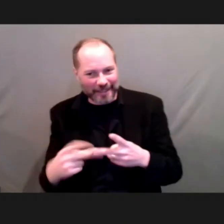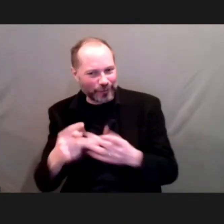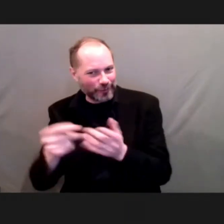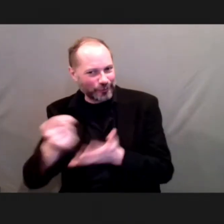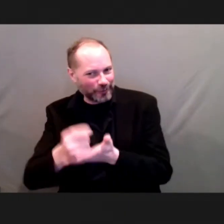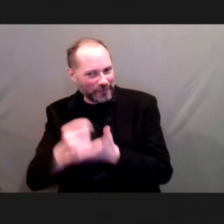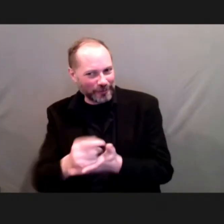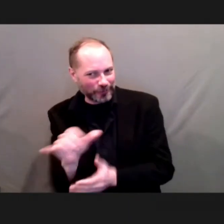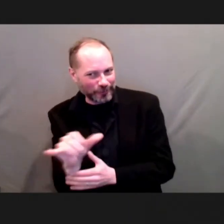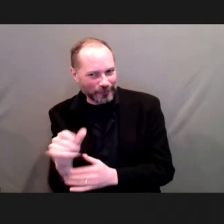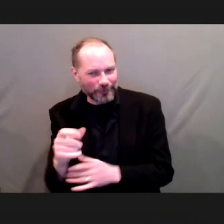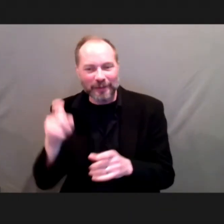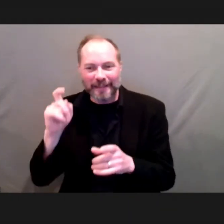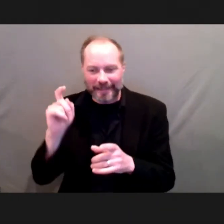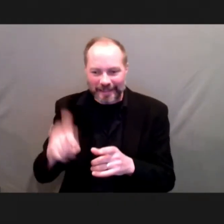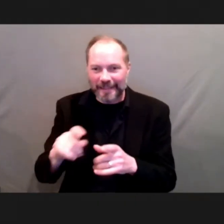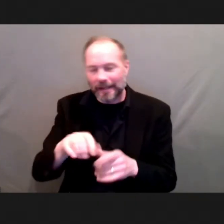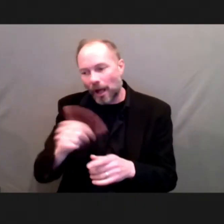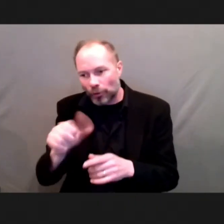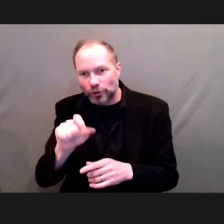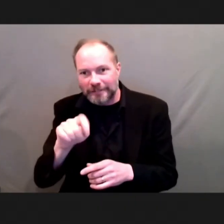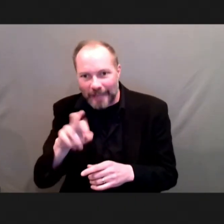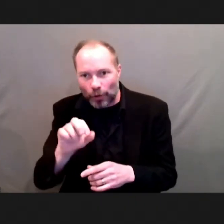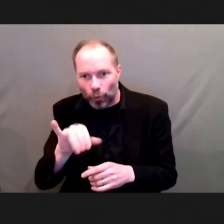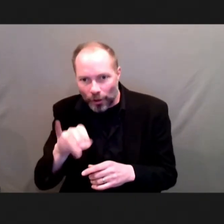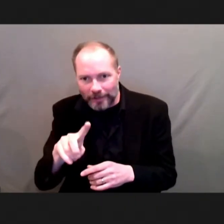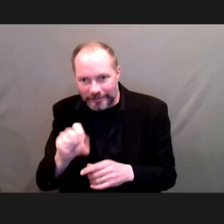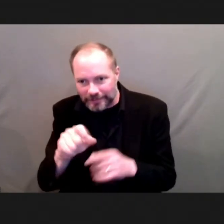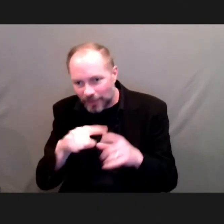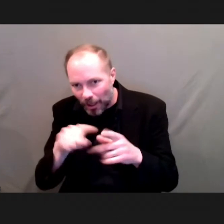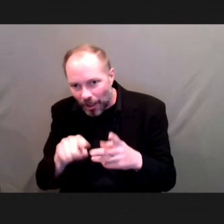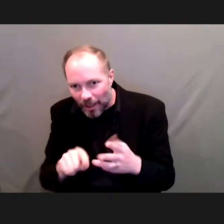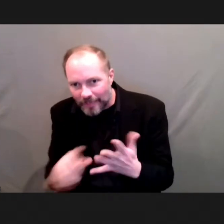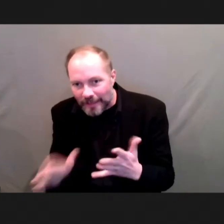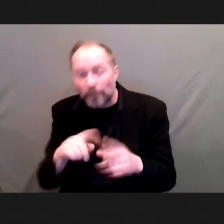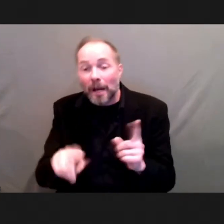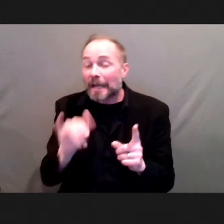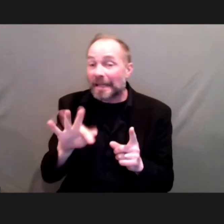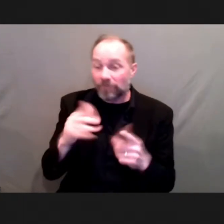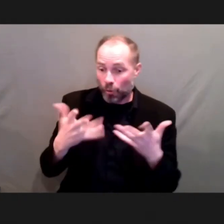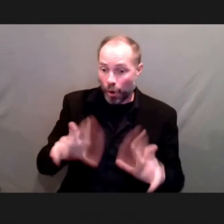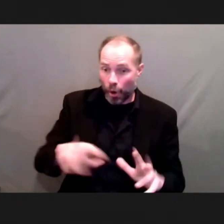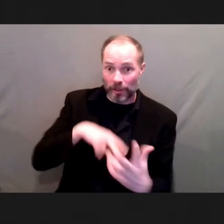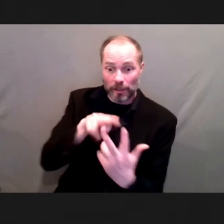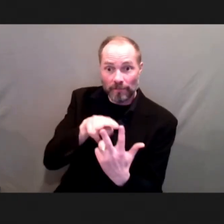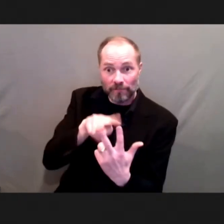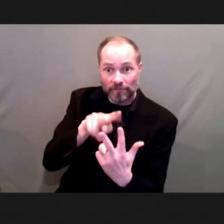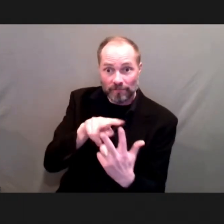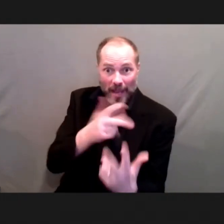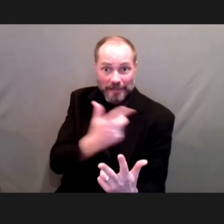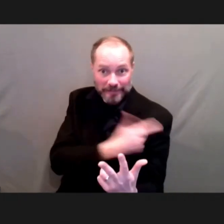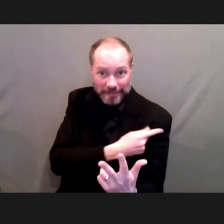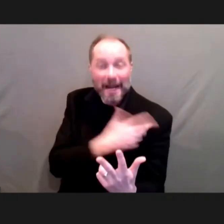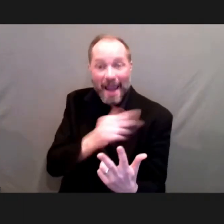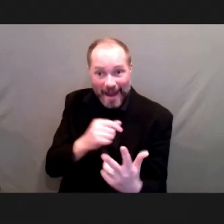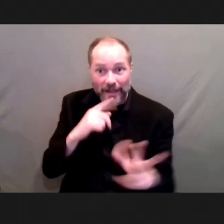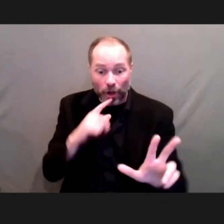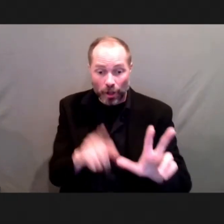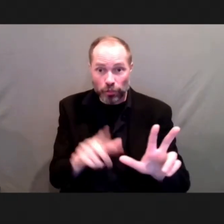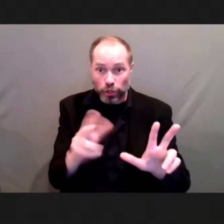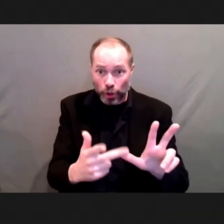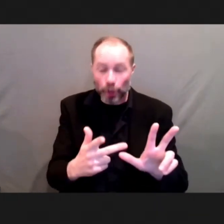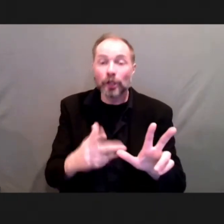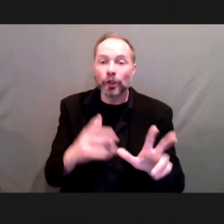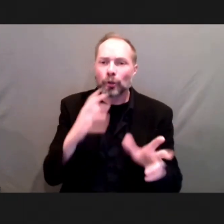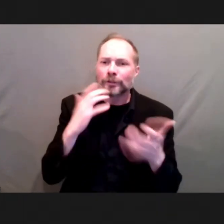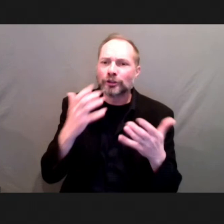of the steroids and other treatments that are needed. But if you're vaccinated, and especially if you've gotten all 3 doses, the chances that you'll need to go to the hospital are